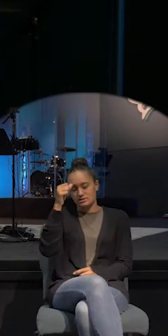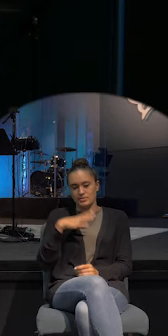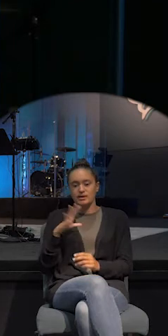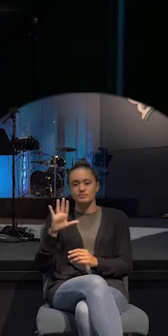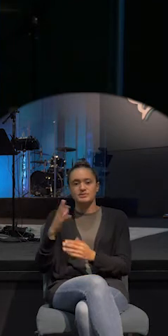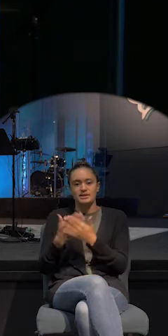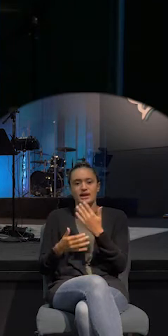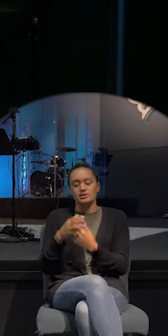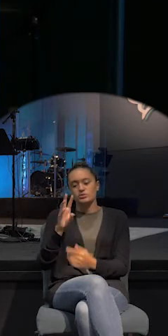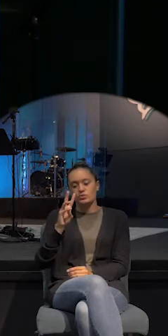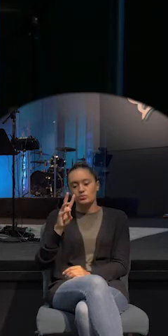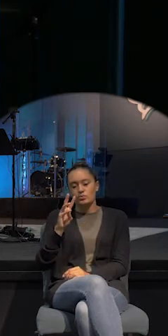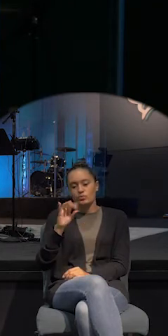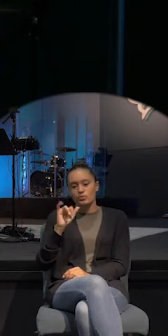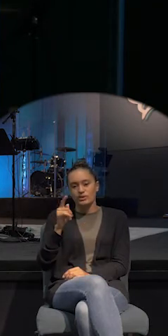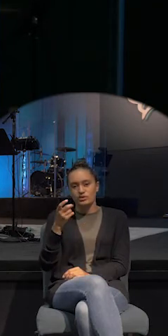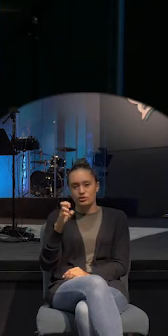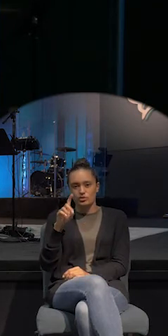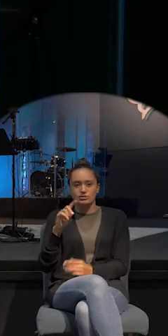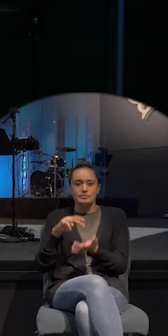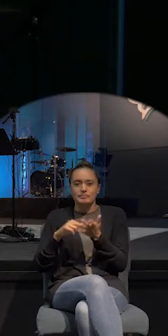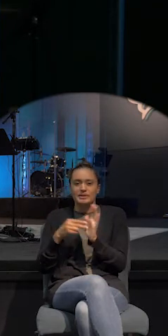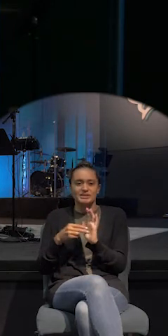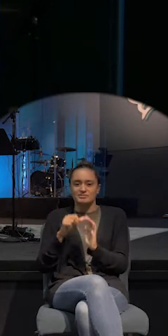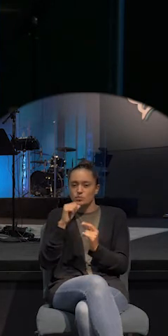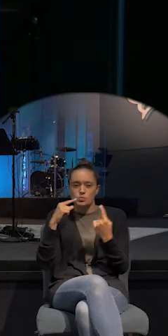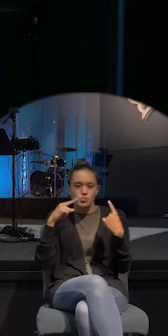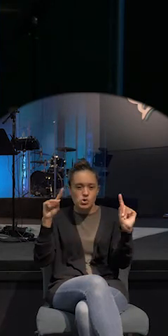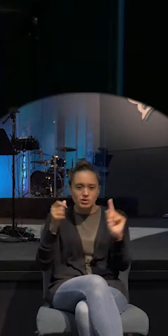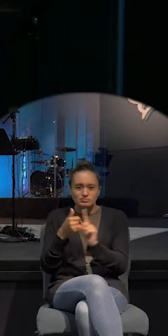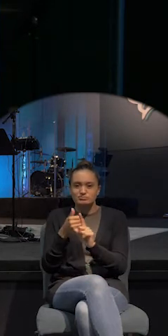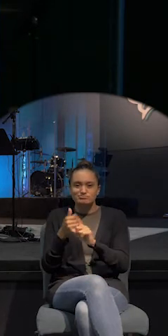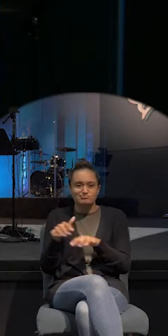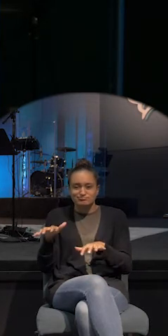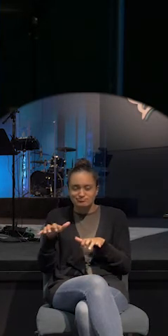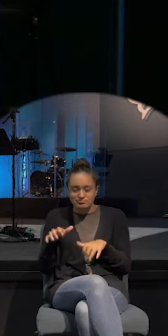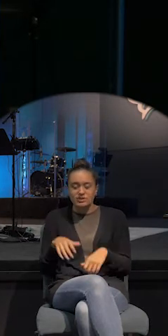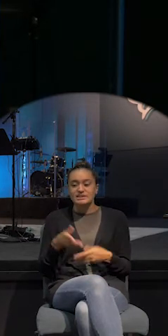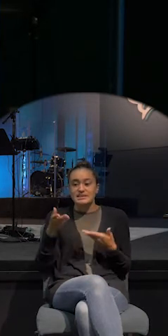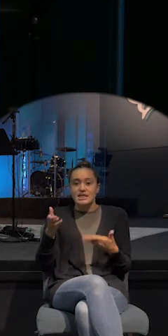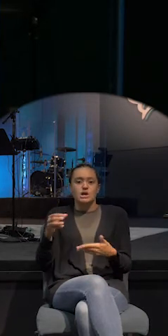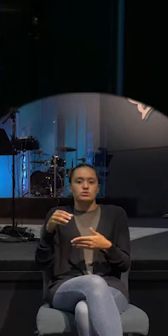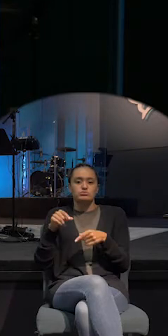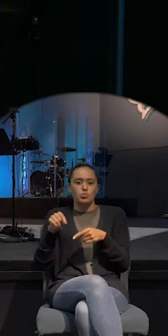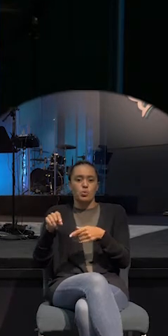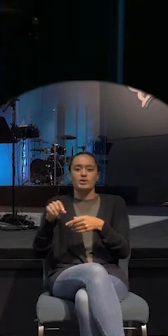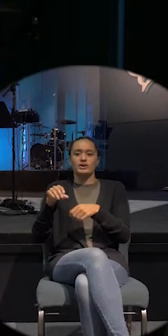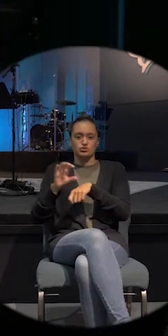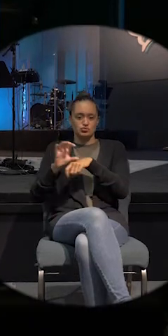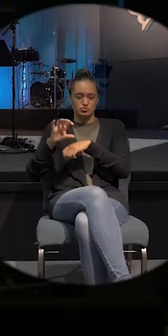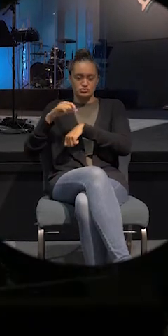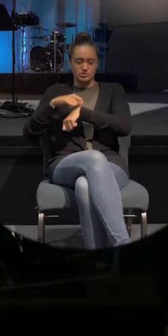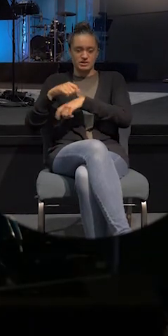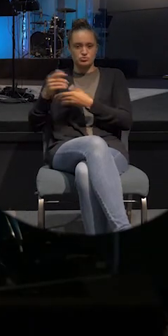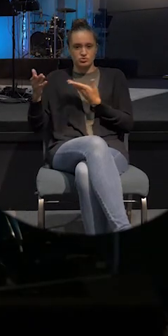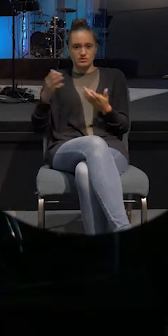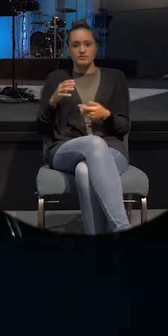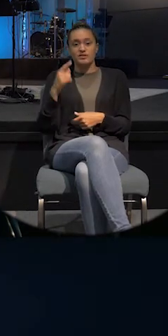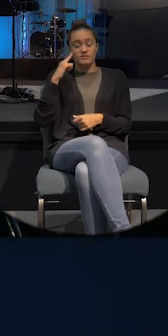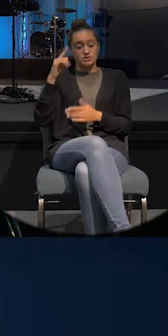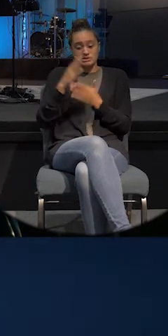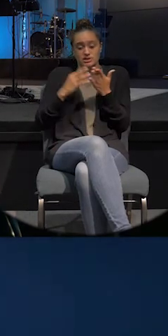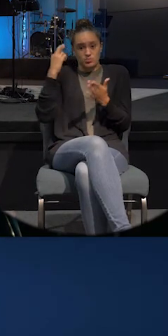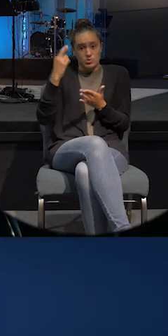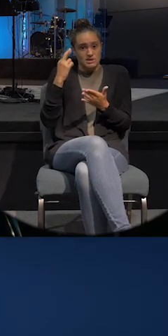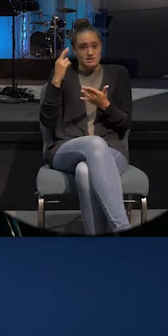or paralyzed. And he's there in the service. For some reason, Luke wants to make sure that we know in chapter 6, verse 6, that